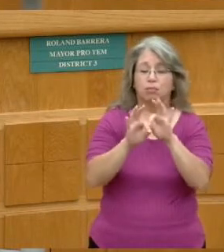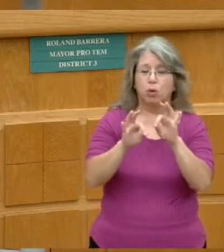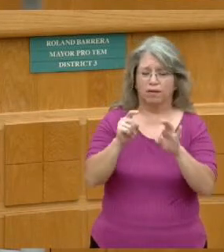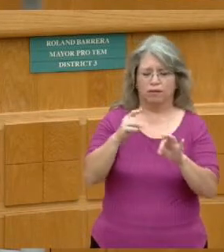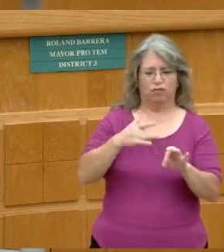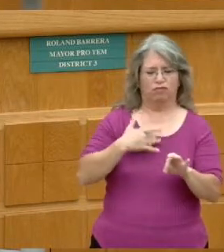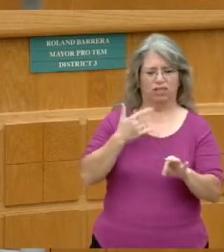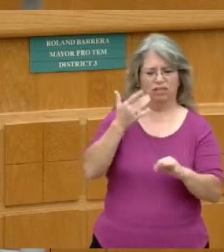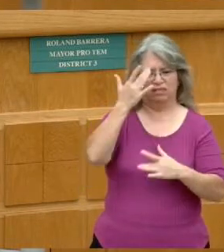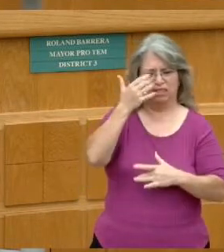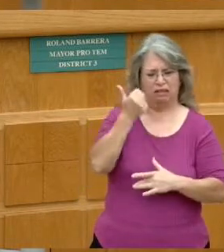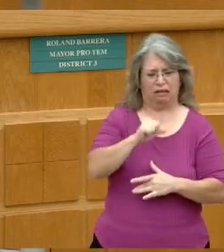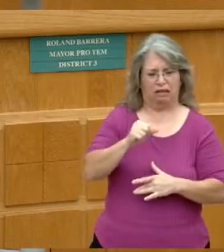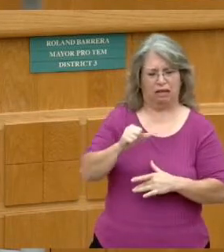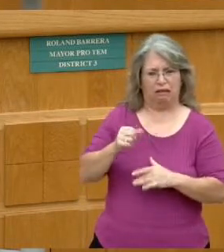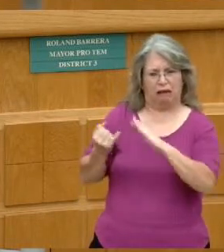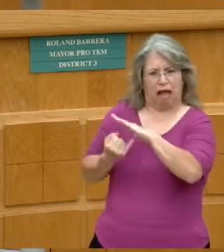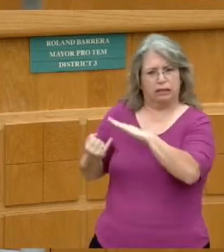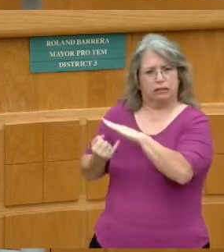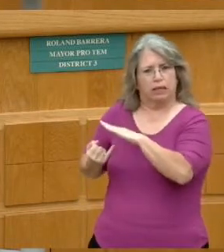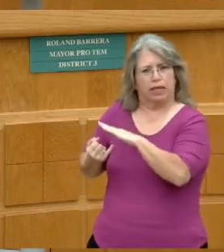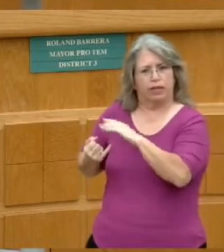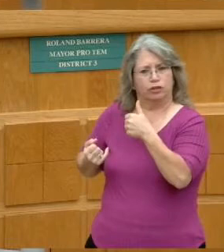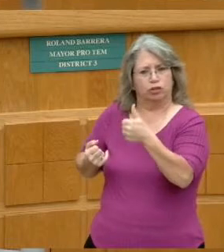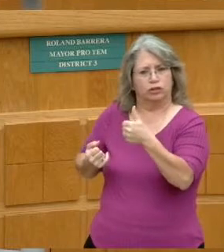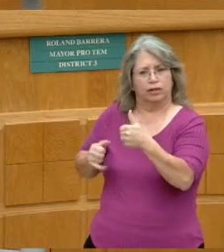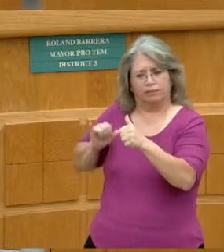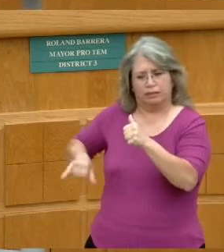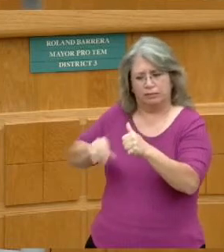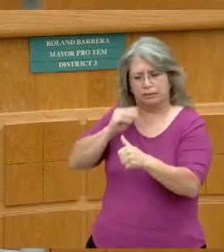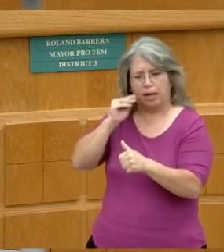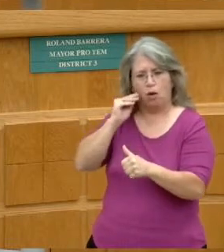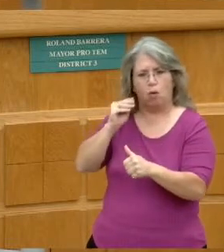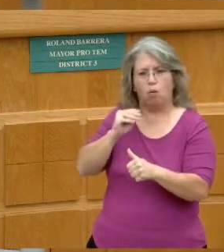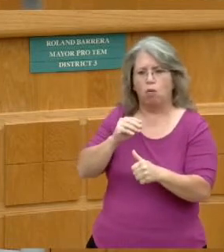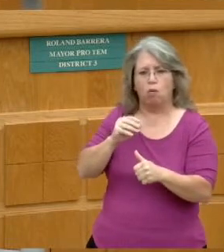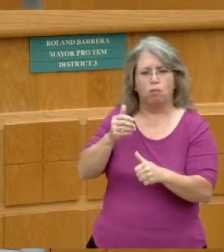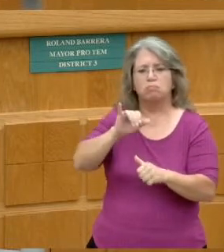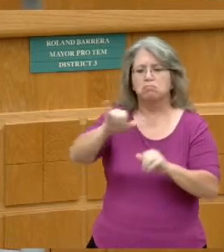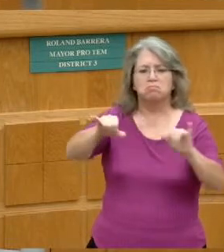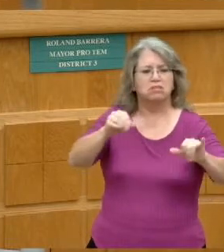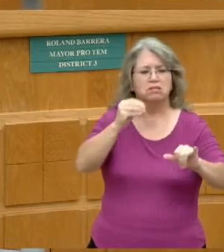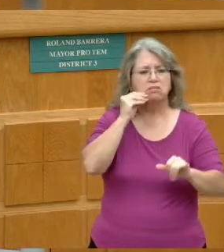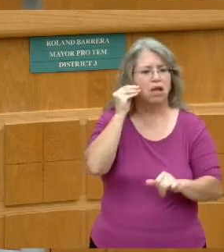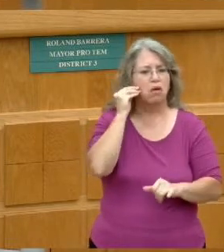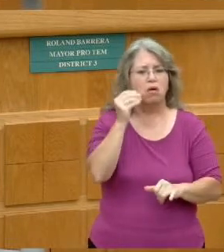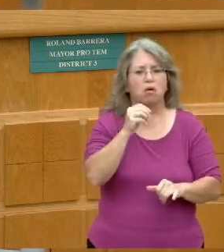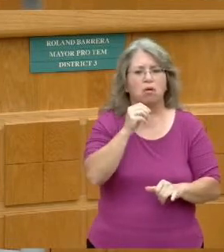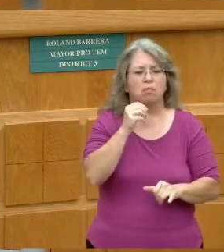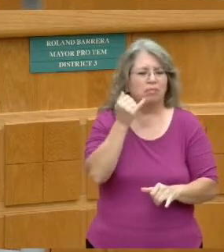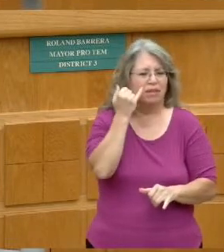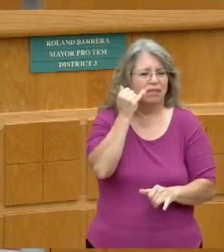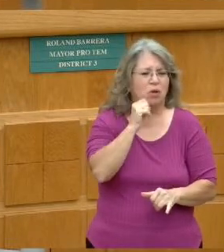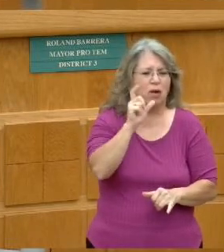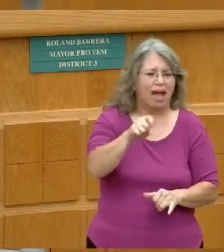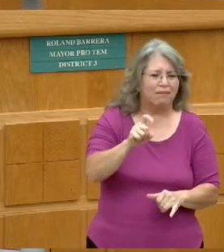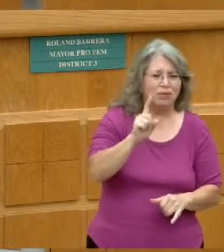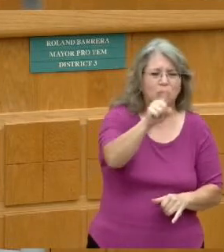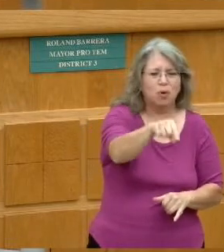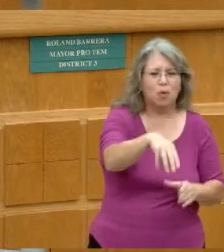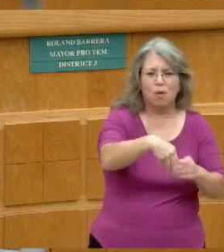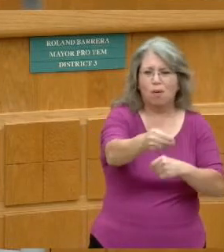to stay home if you can. Don't make unnecessary trips that you don't need to make. Maybe postpone that party for a while, or